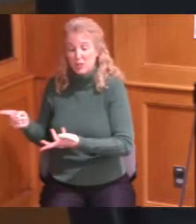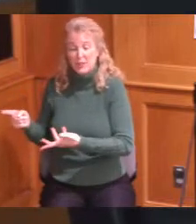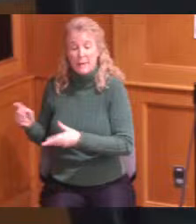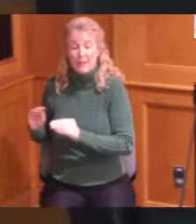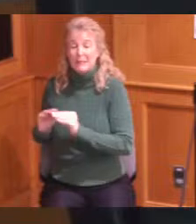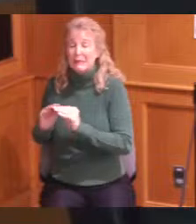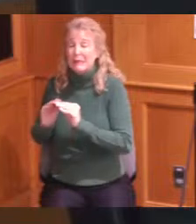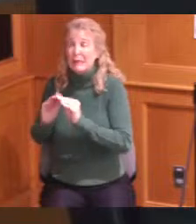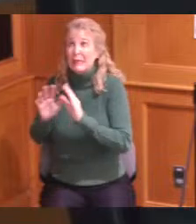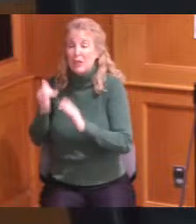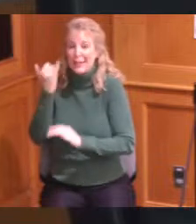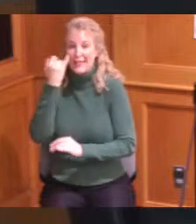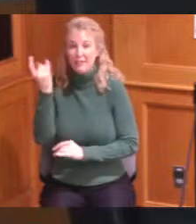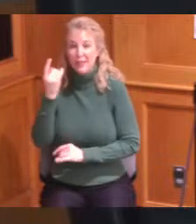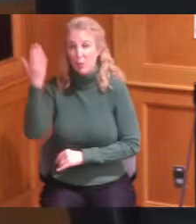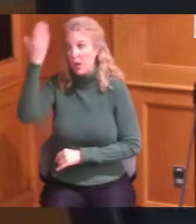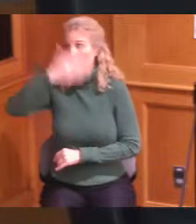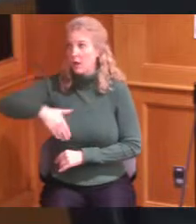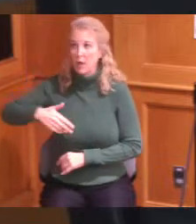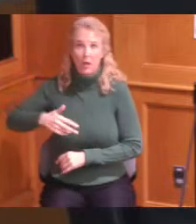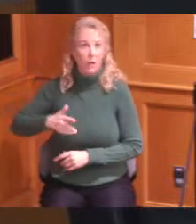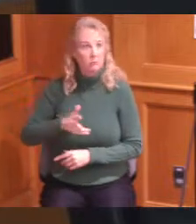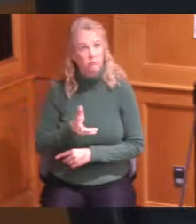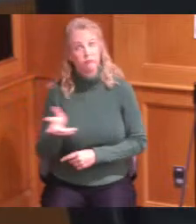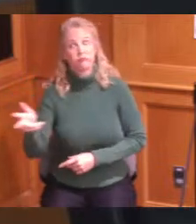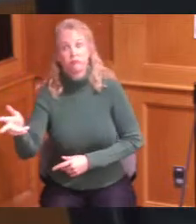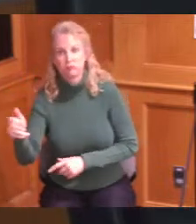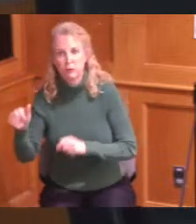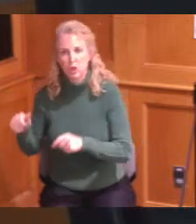if someone didn't see her on the ground and were to